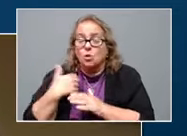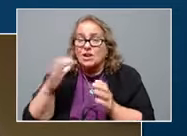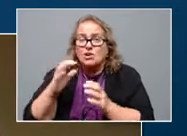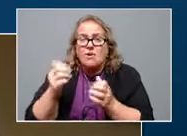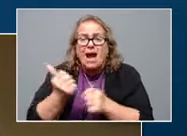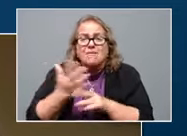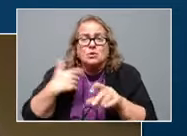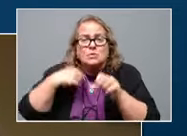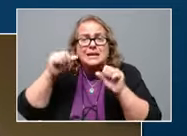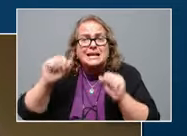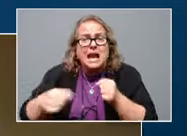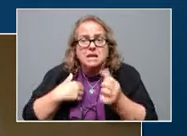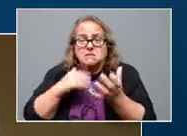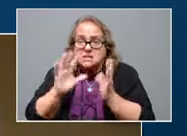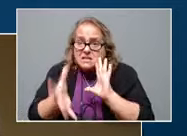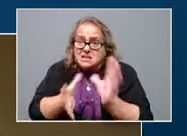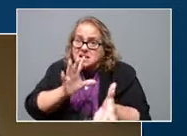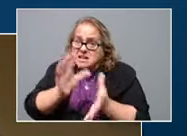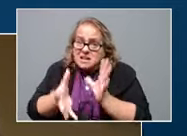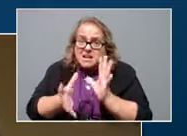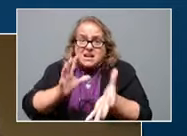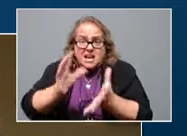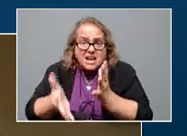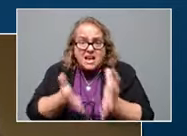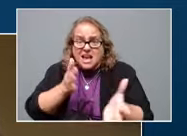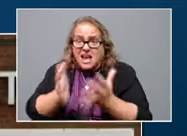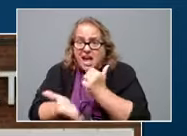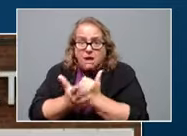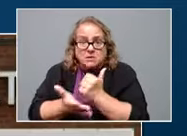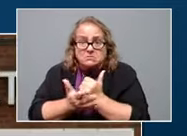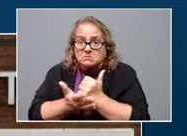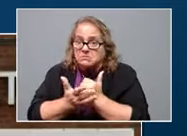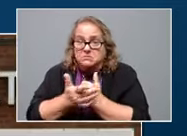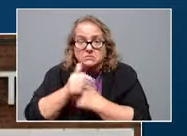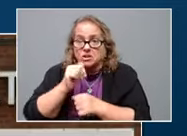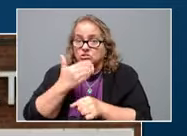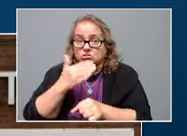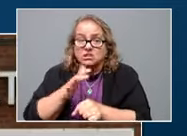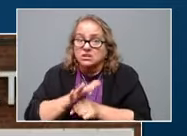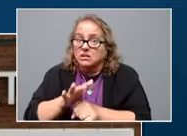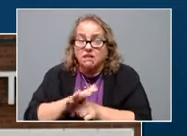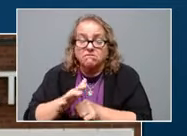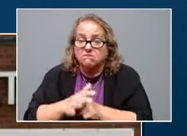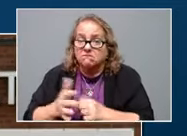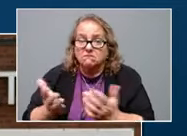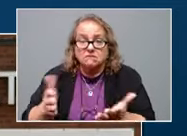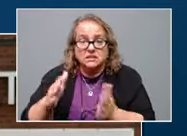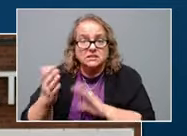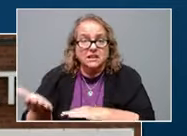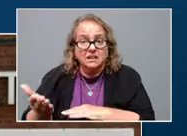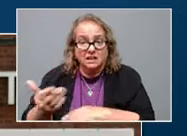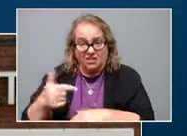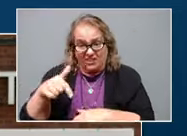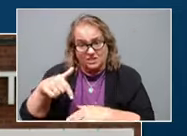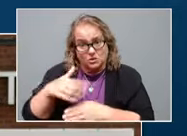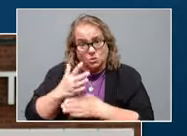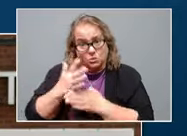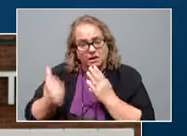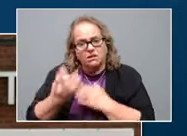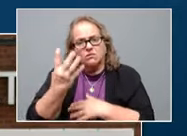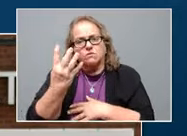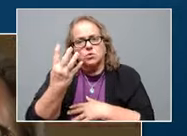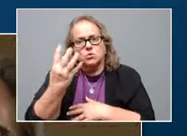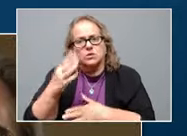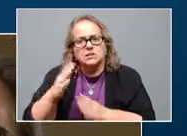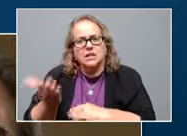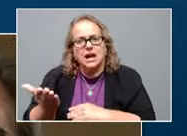And it wasn't good enough to send those patients back home. I think we had 4 deaths this weekend, and that's